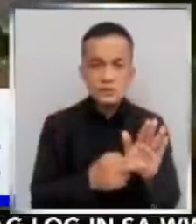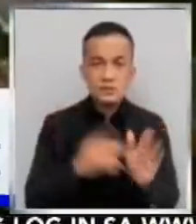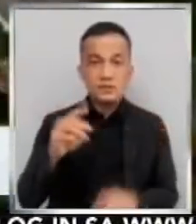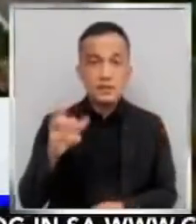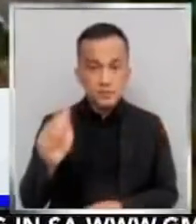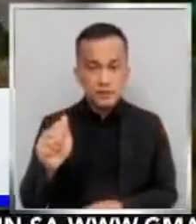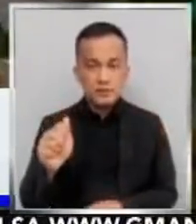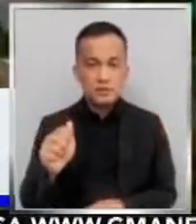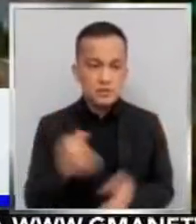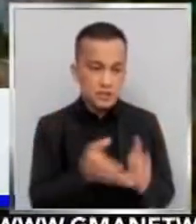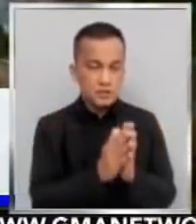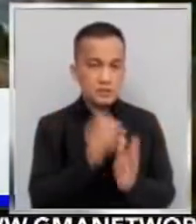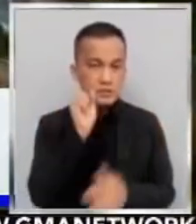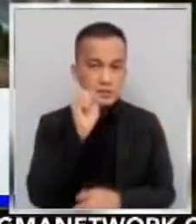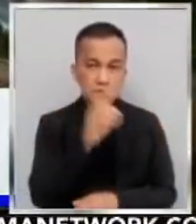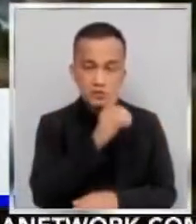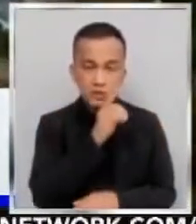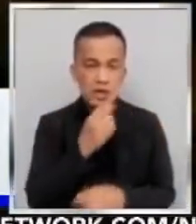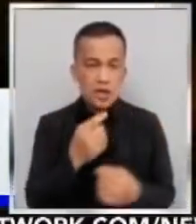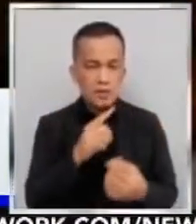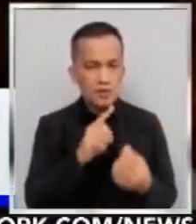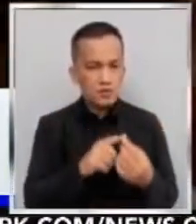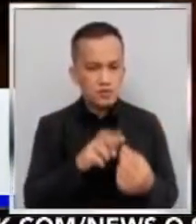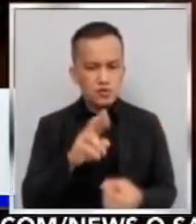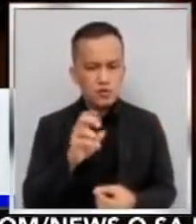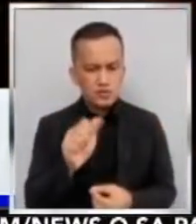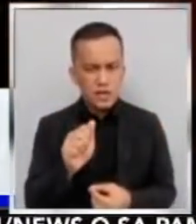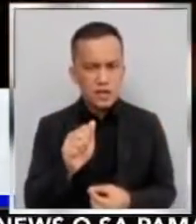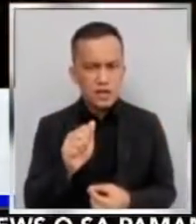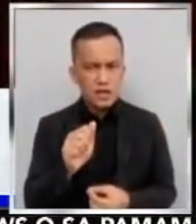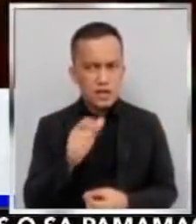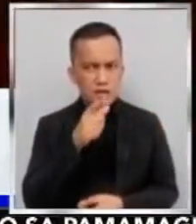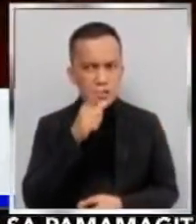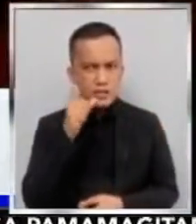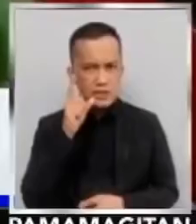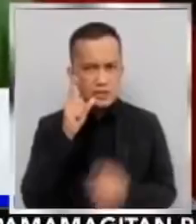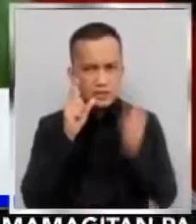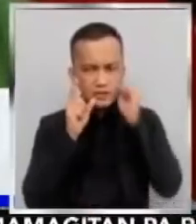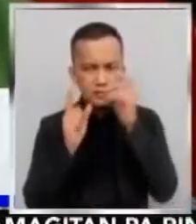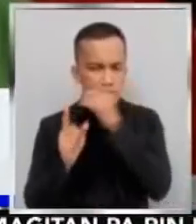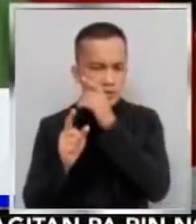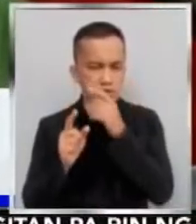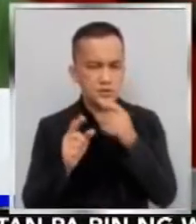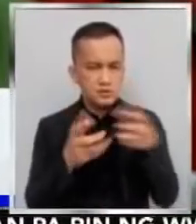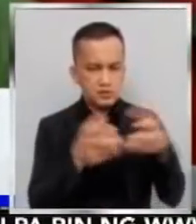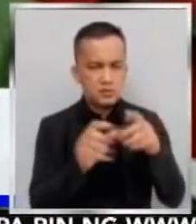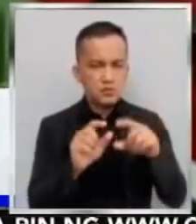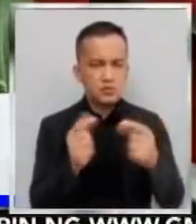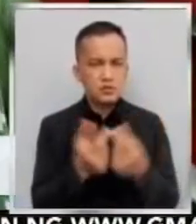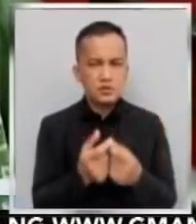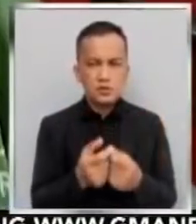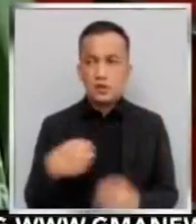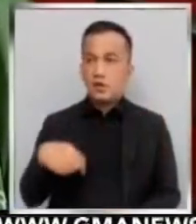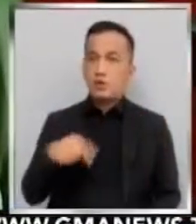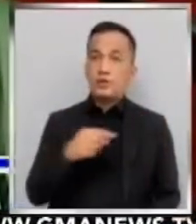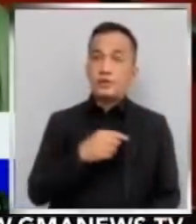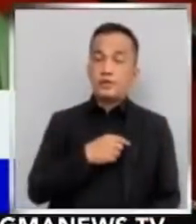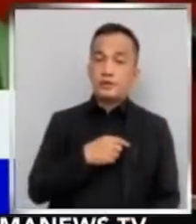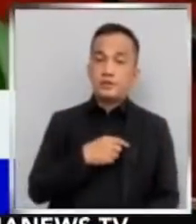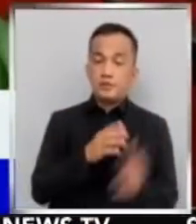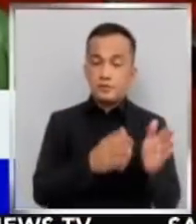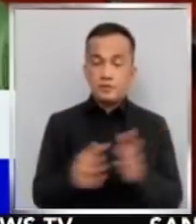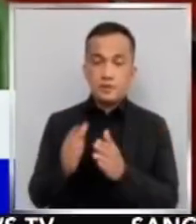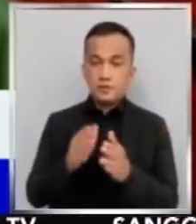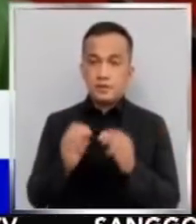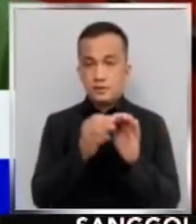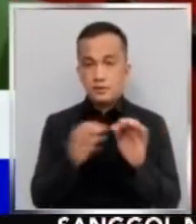sa isinusulong na Rosa o Robredo Sara tandem ng isang grupo. We are preparing a comprehensive statement